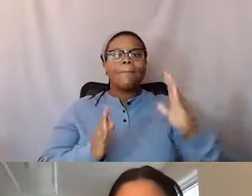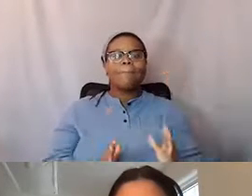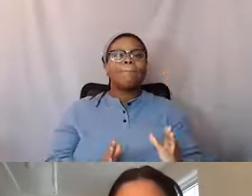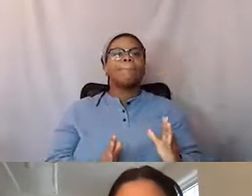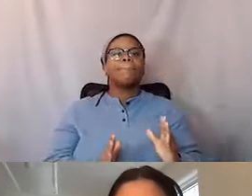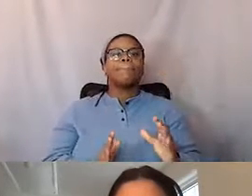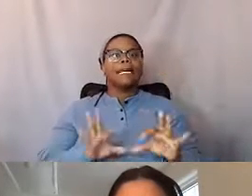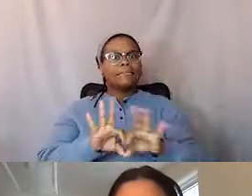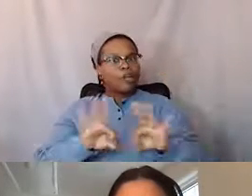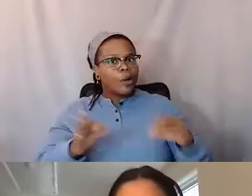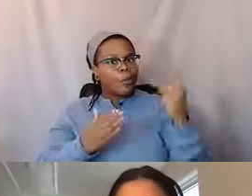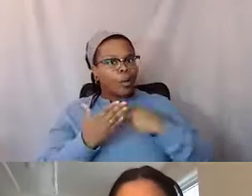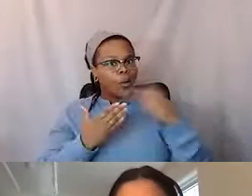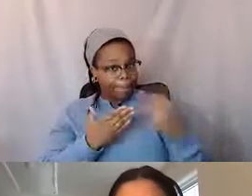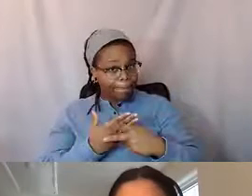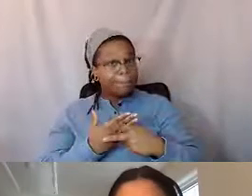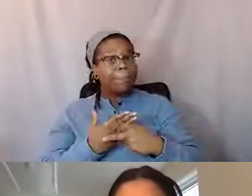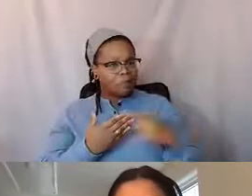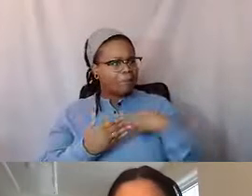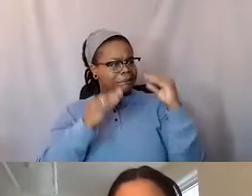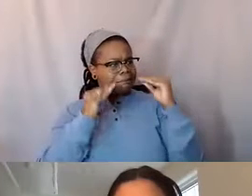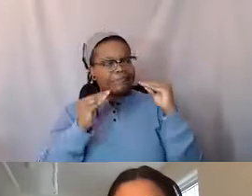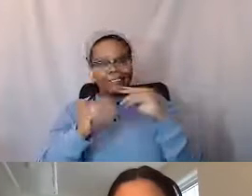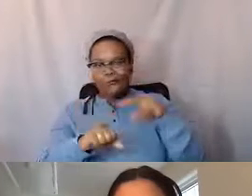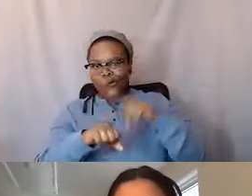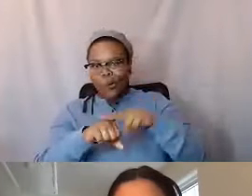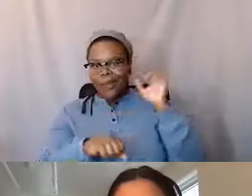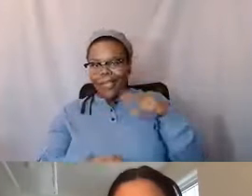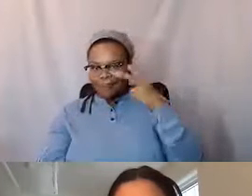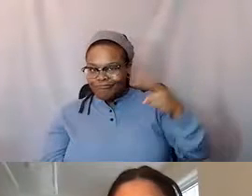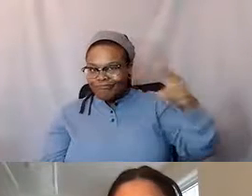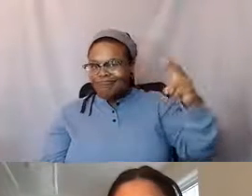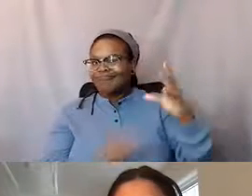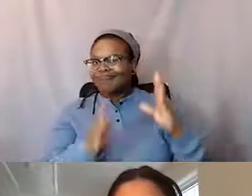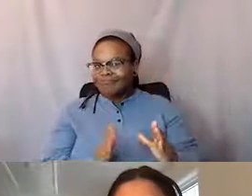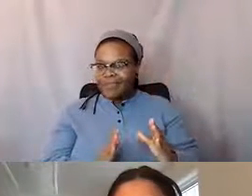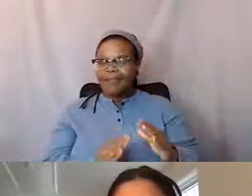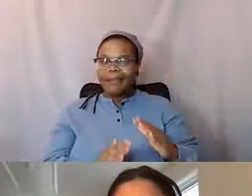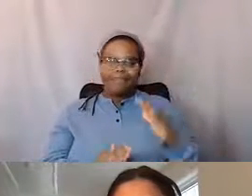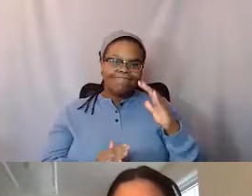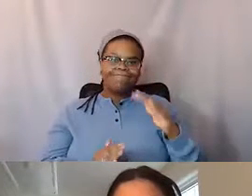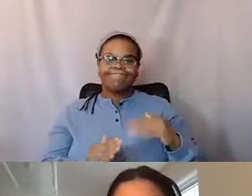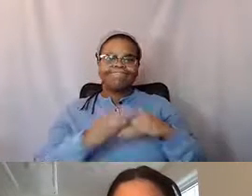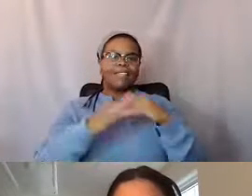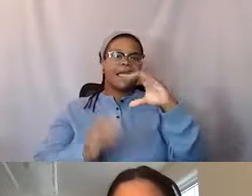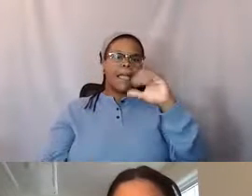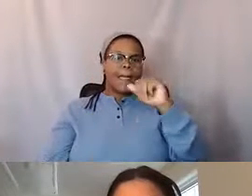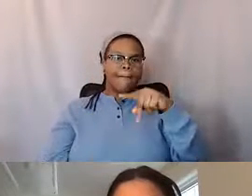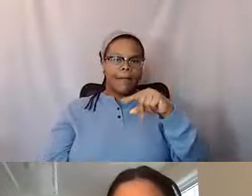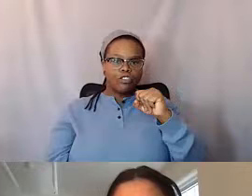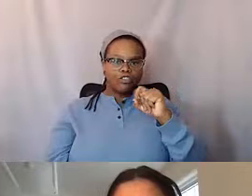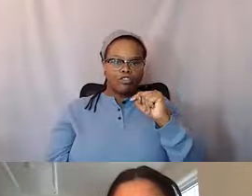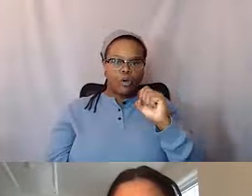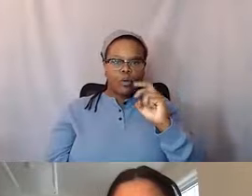degree program. And so I teach a course in our tourism program as well, the Capstone Research Project.